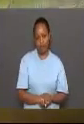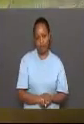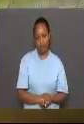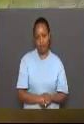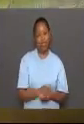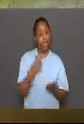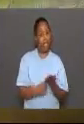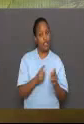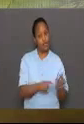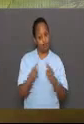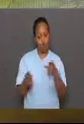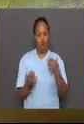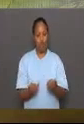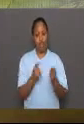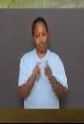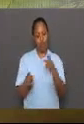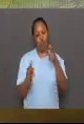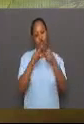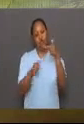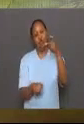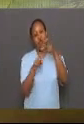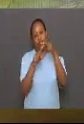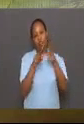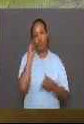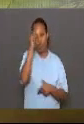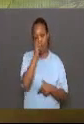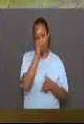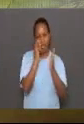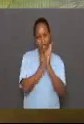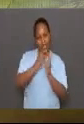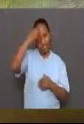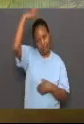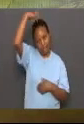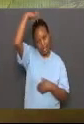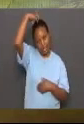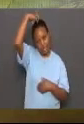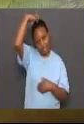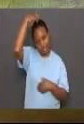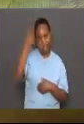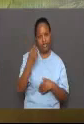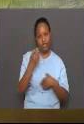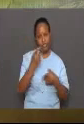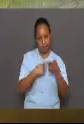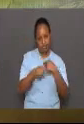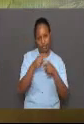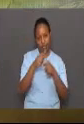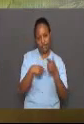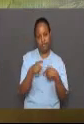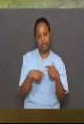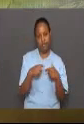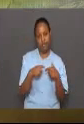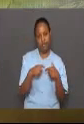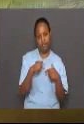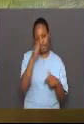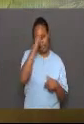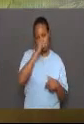brings us to the third principle of the Ethiopian Constitution, the respect for